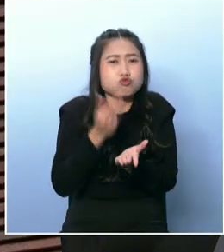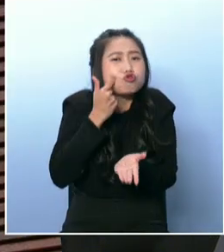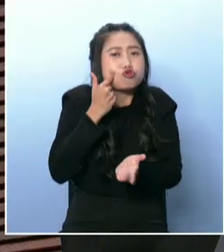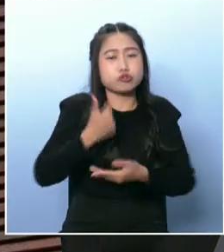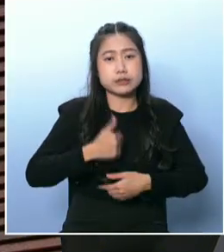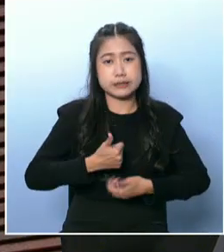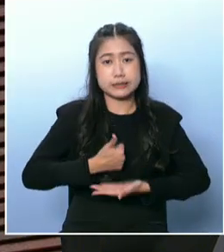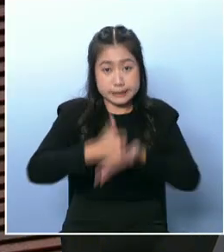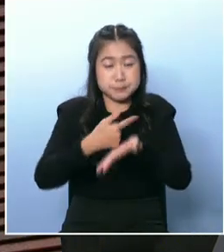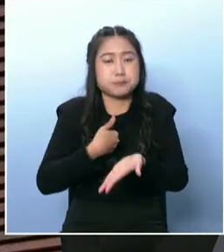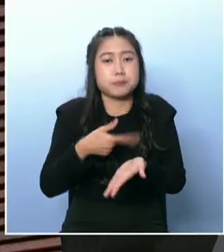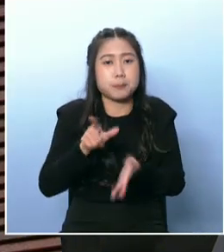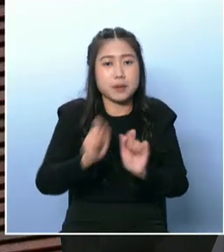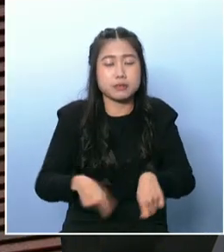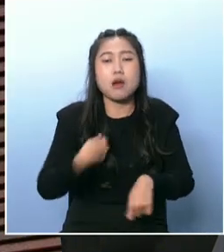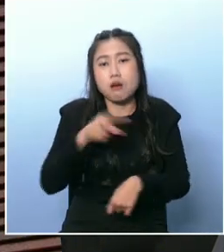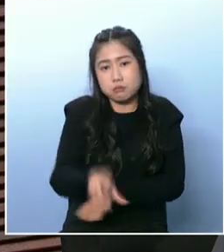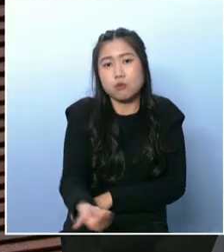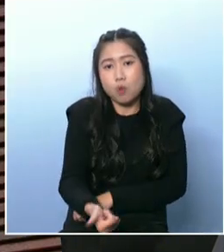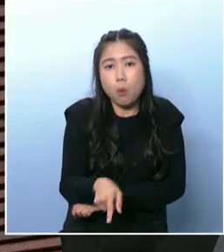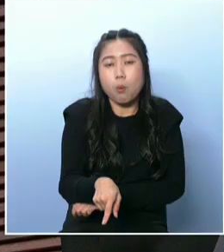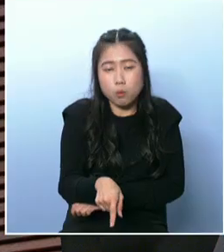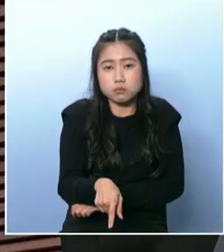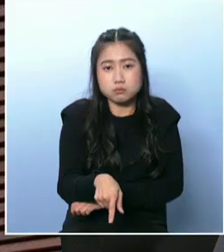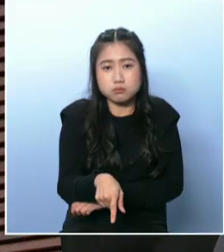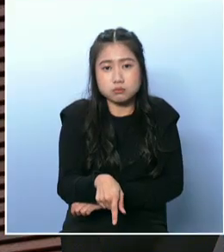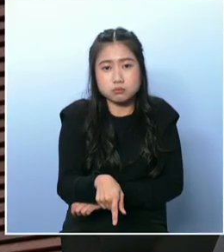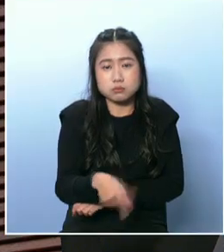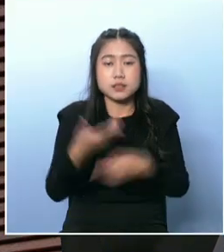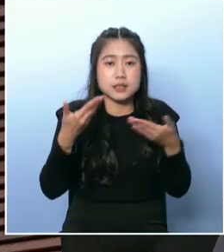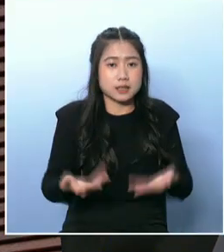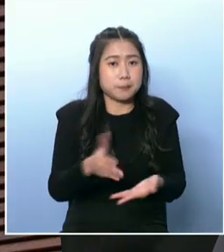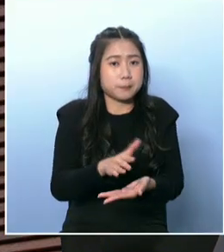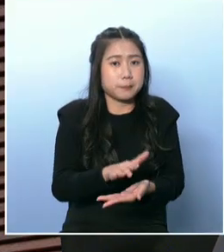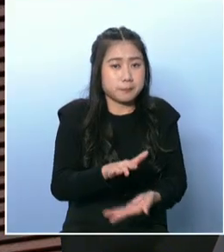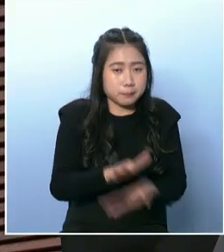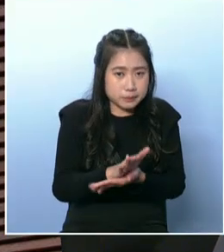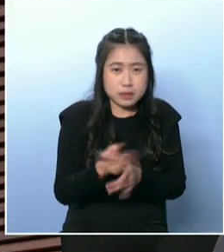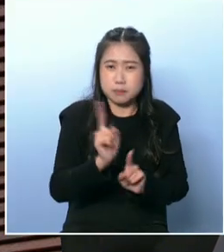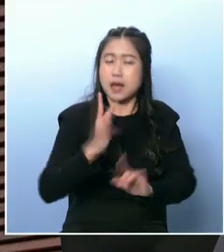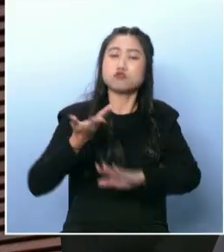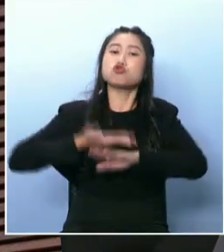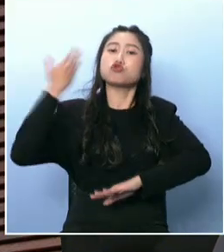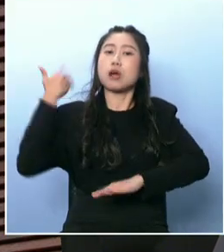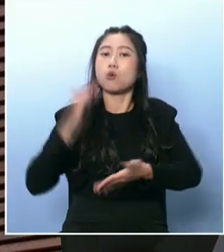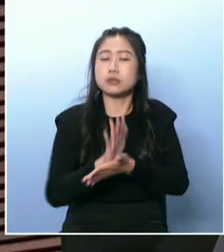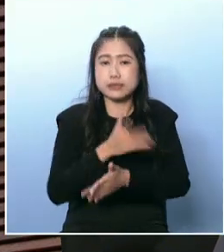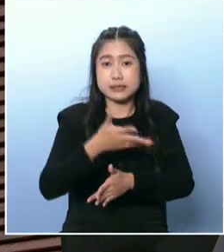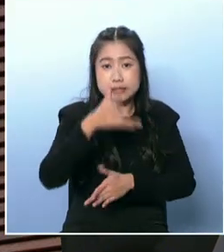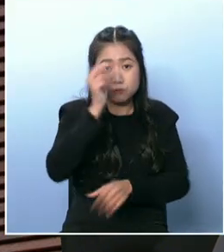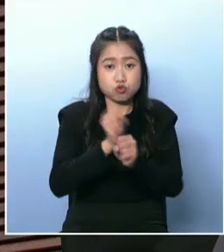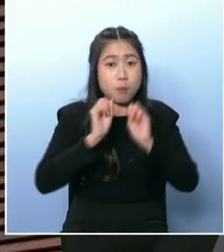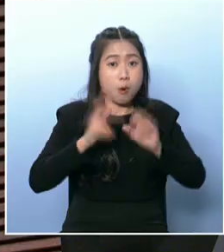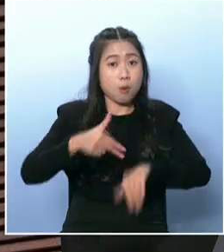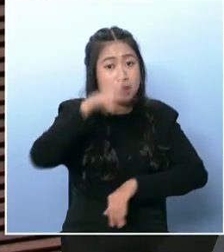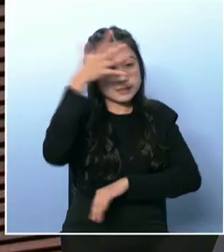the professionalism mentioned by Ms. Kwong, we attach importance to that. Well, for the last